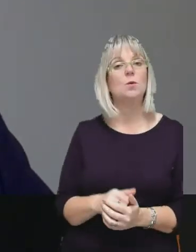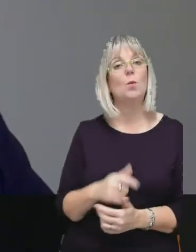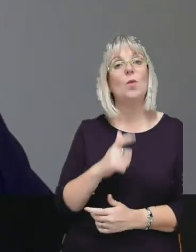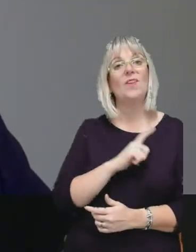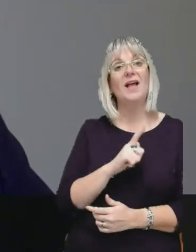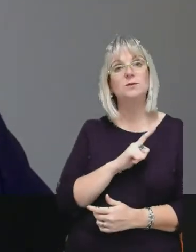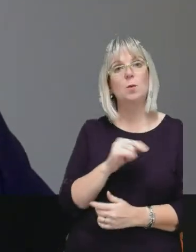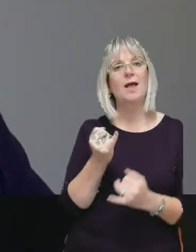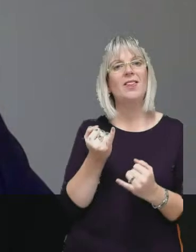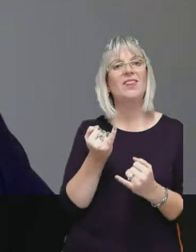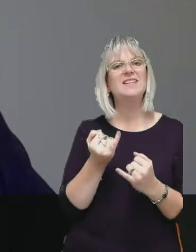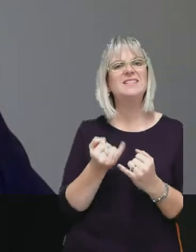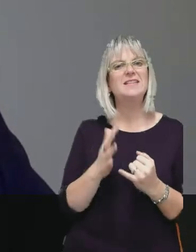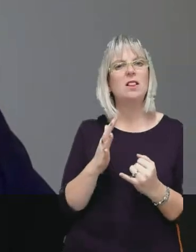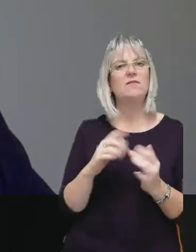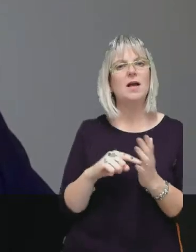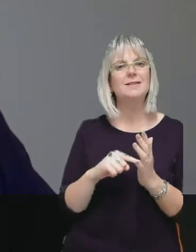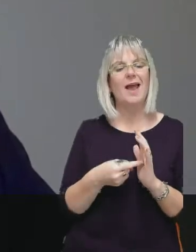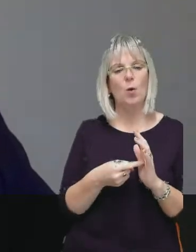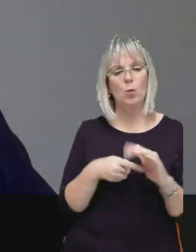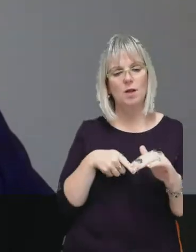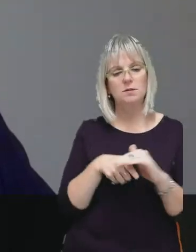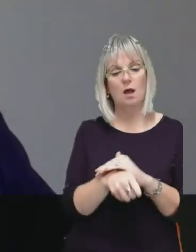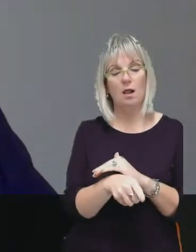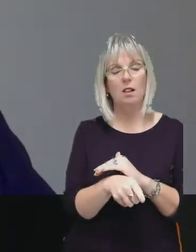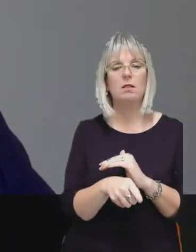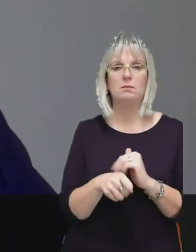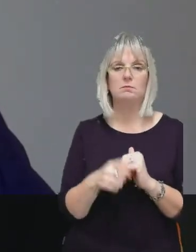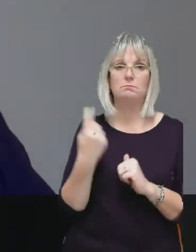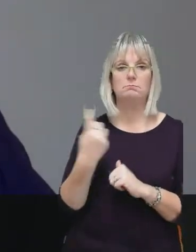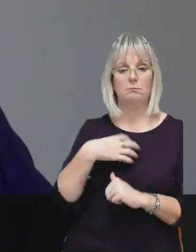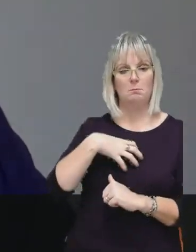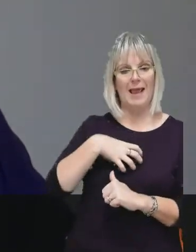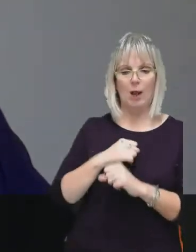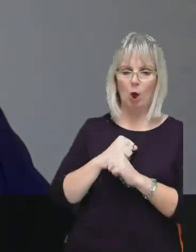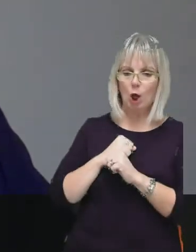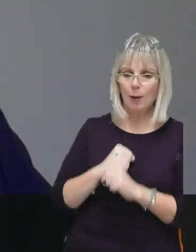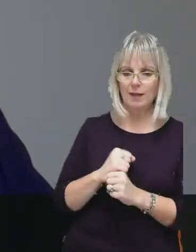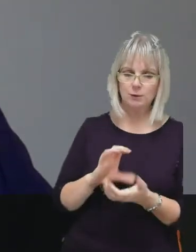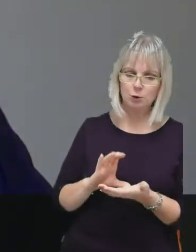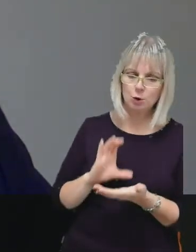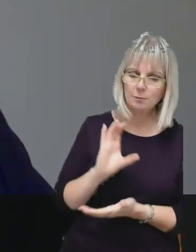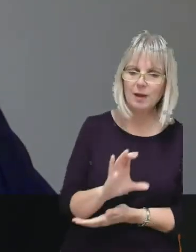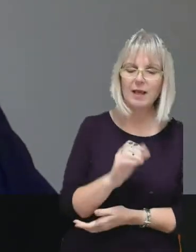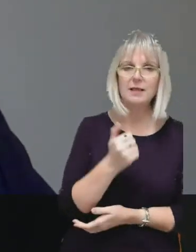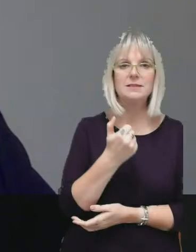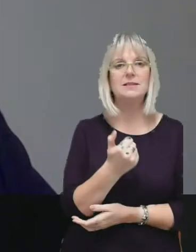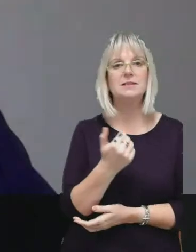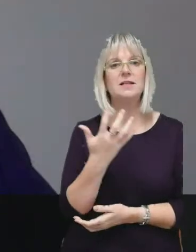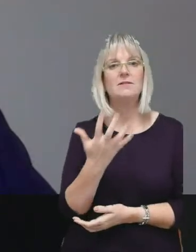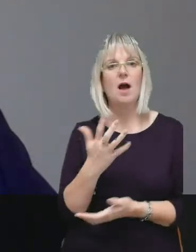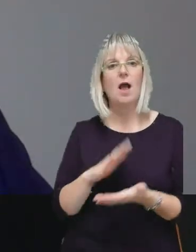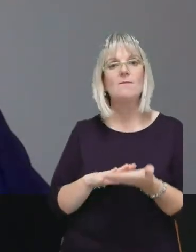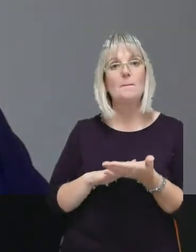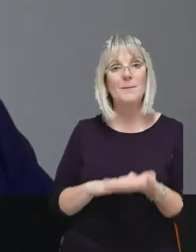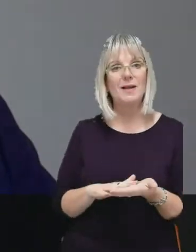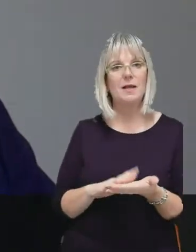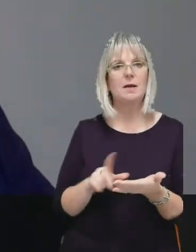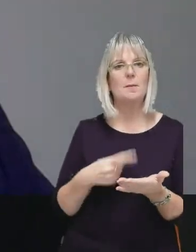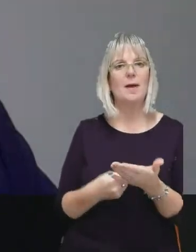committed Londoners to paying £65 million a year for a quarter of a century into the